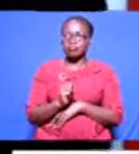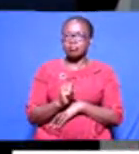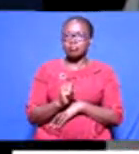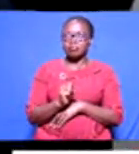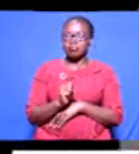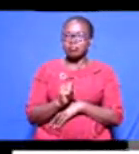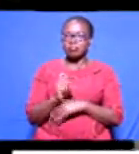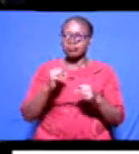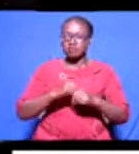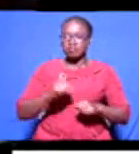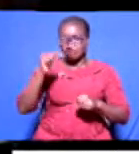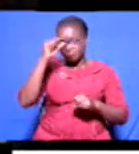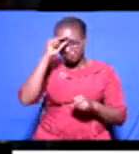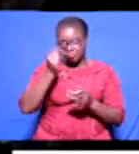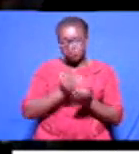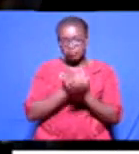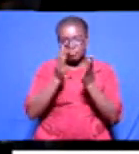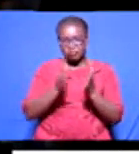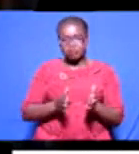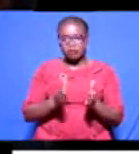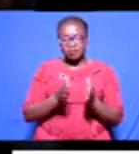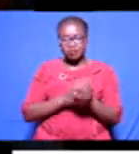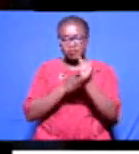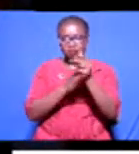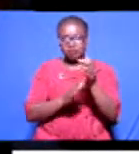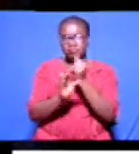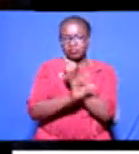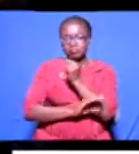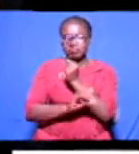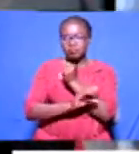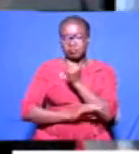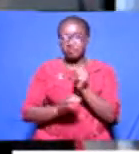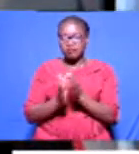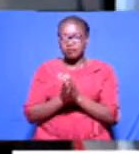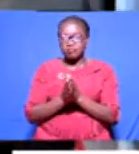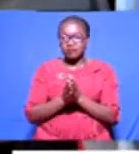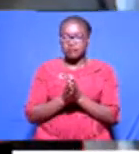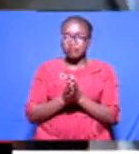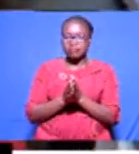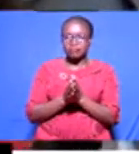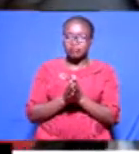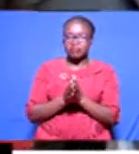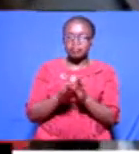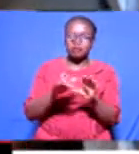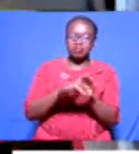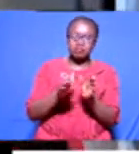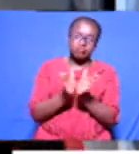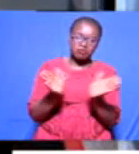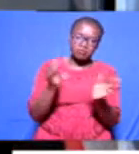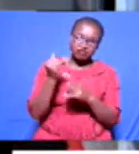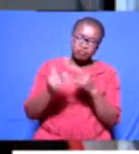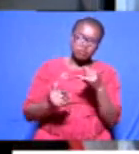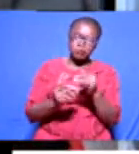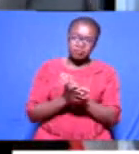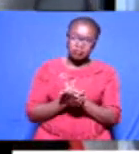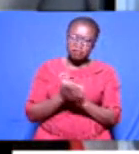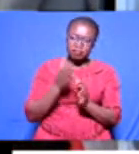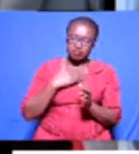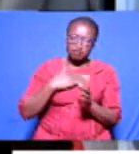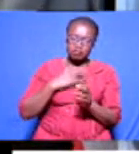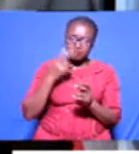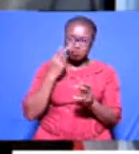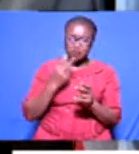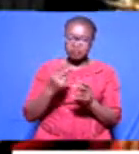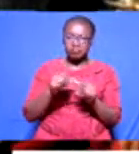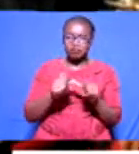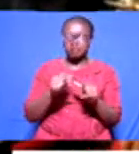government officials and opinion leaders in the country, diplomats, and finally members of the public. The body viewing will continue on Tuesday